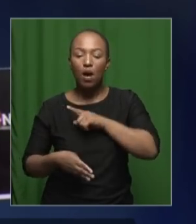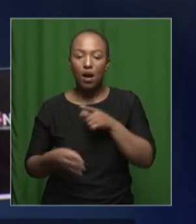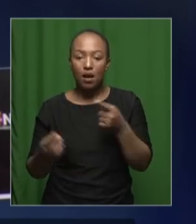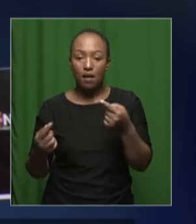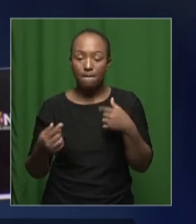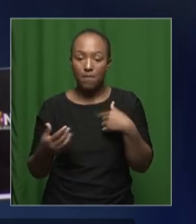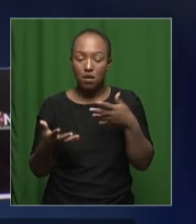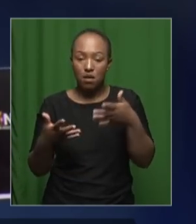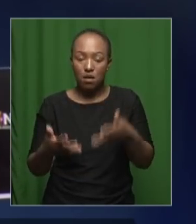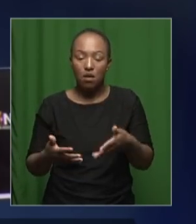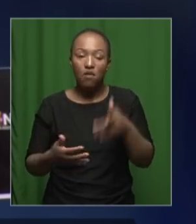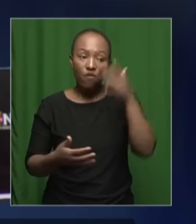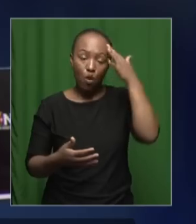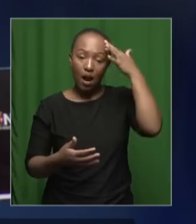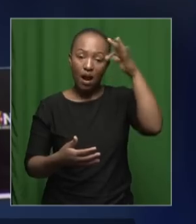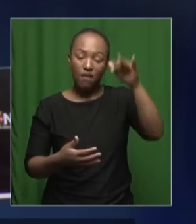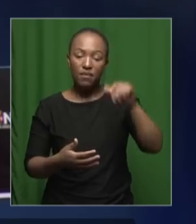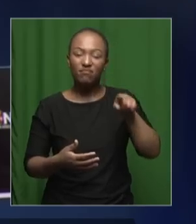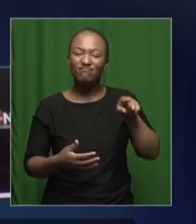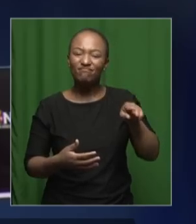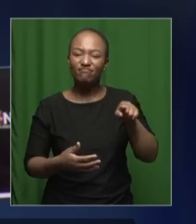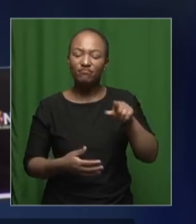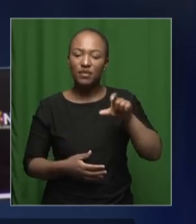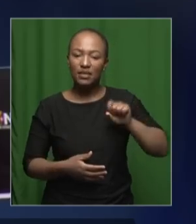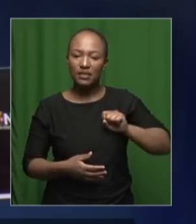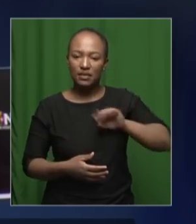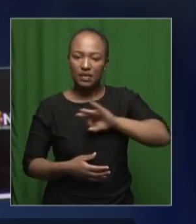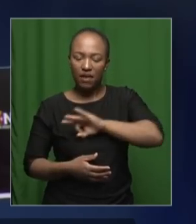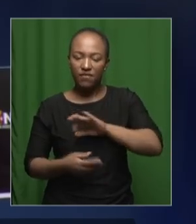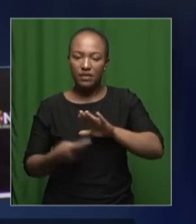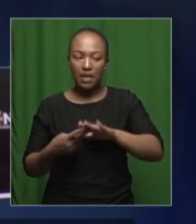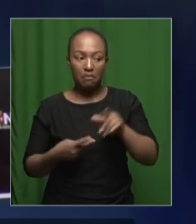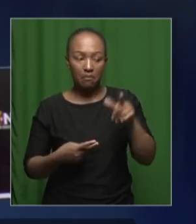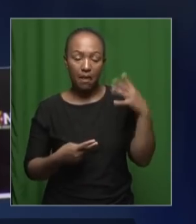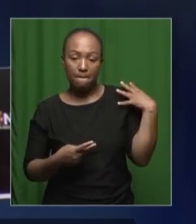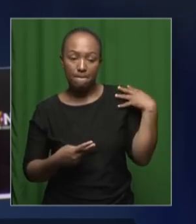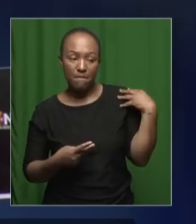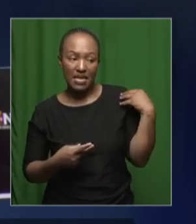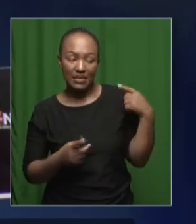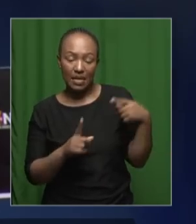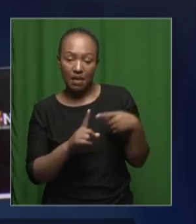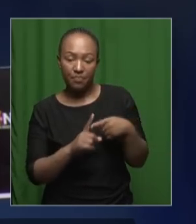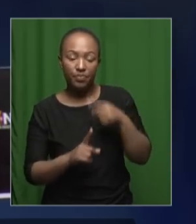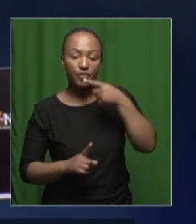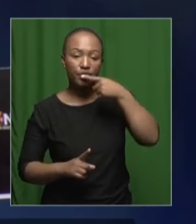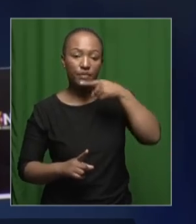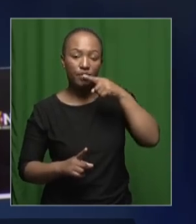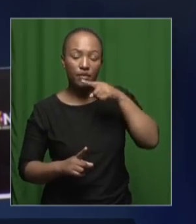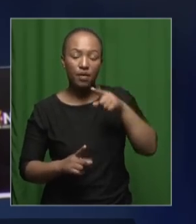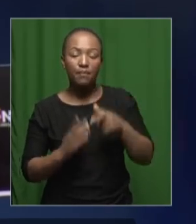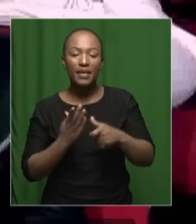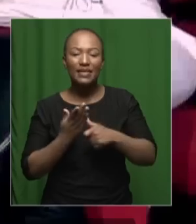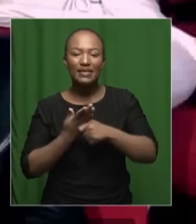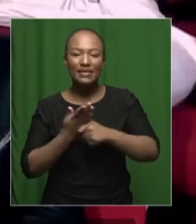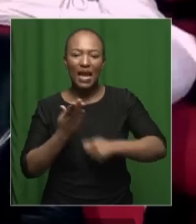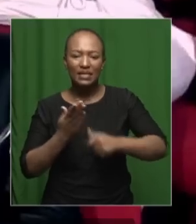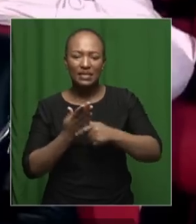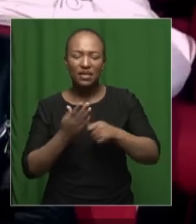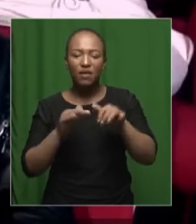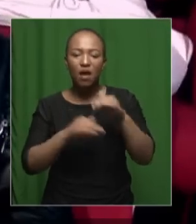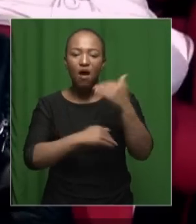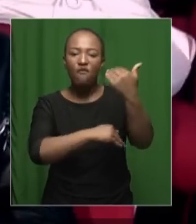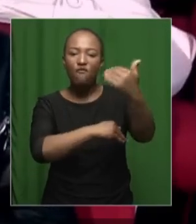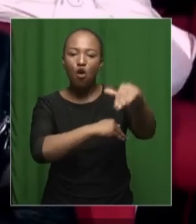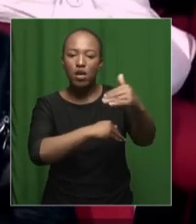all these government officials and Minister Motsoaledi sitting here. It is not the tax of the illegal foreigners. He's got